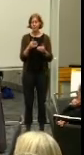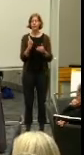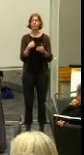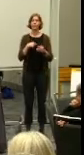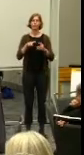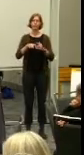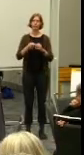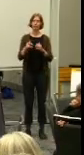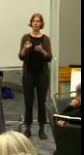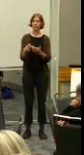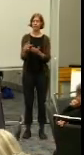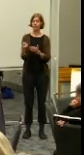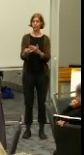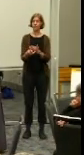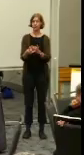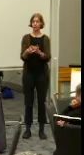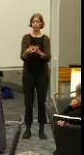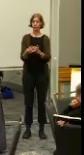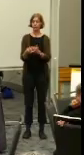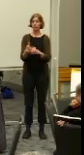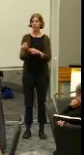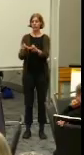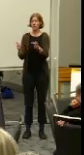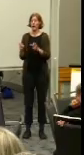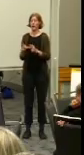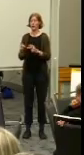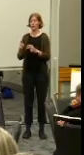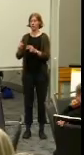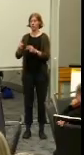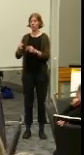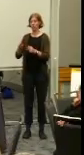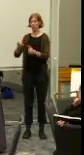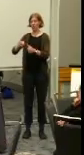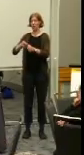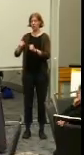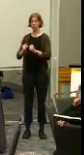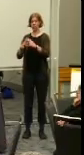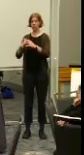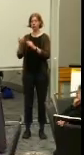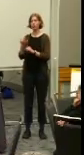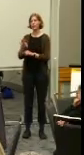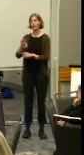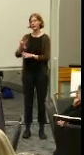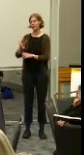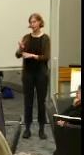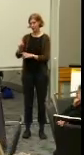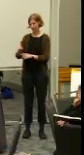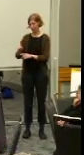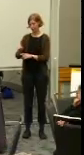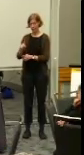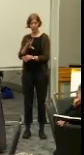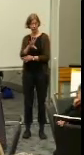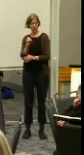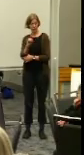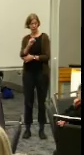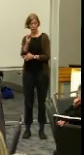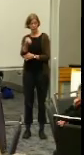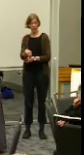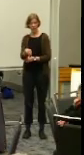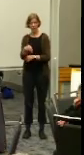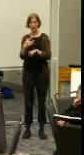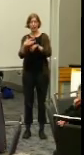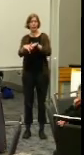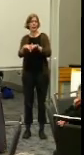here. And essentially, it was built in 1971. It has about 50% vacancy rate at the moment. It's available to be sold. So the goal is for